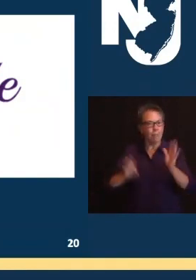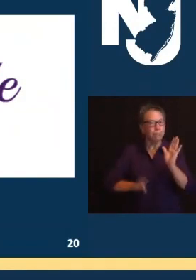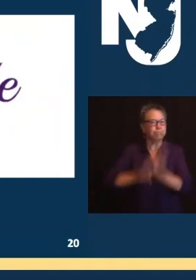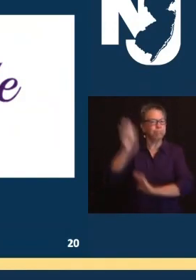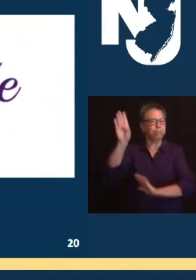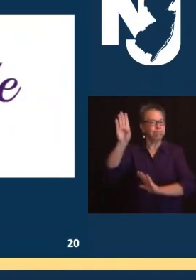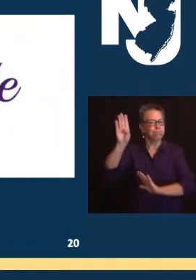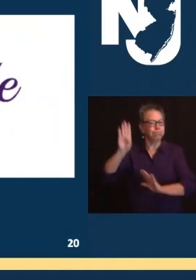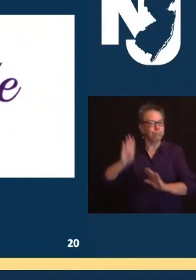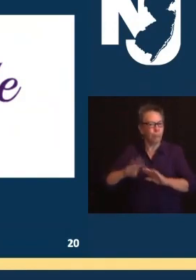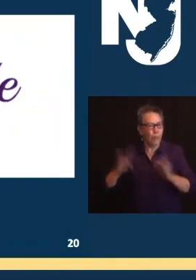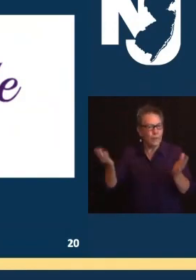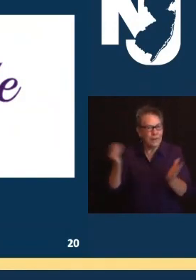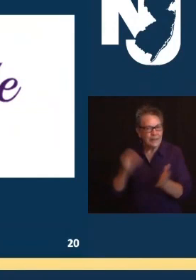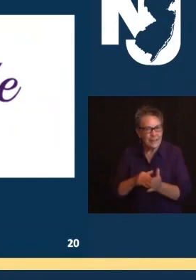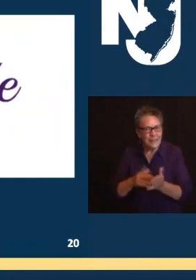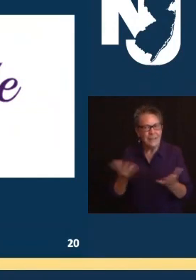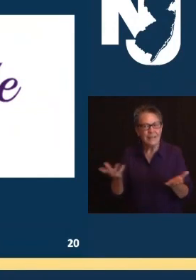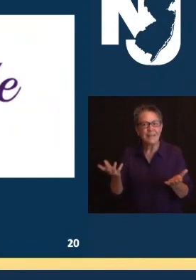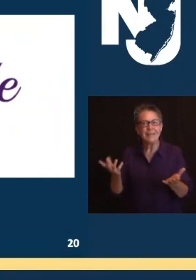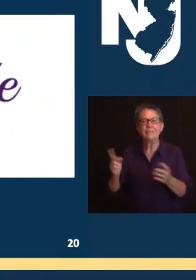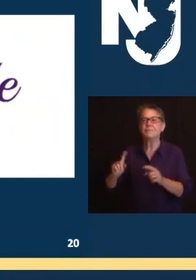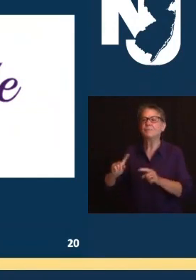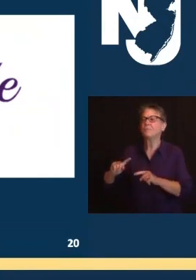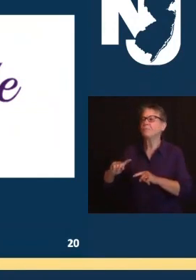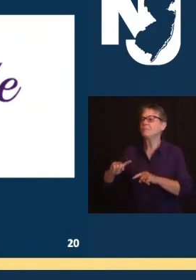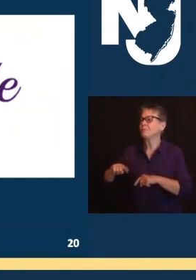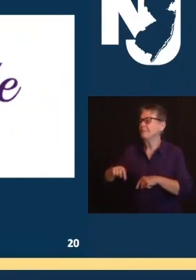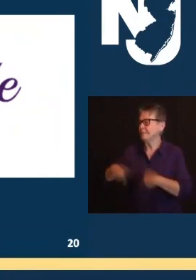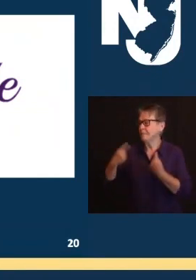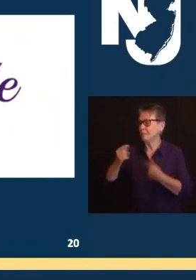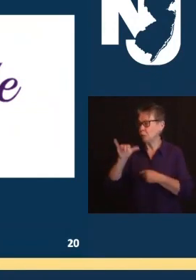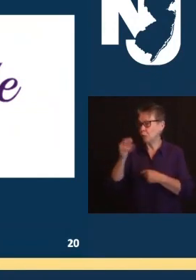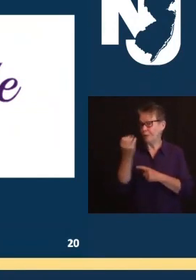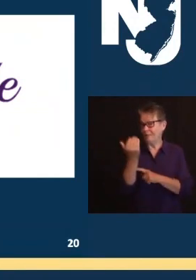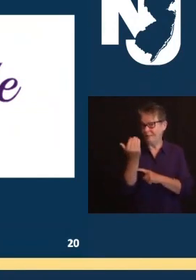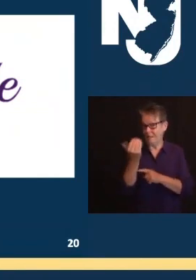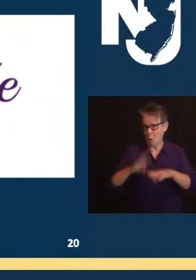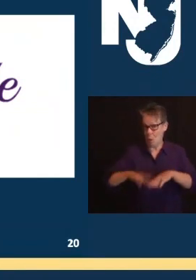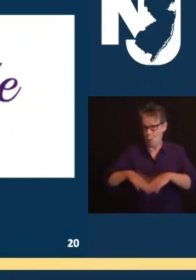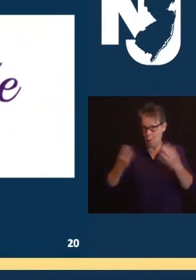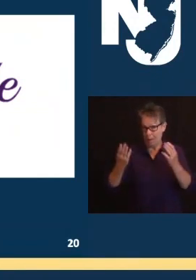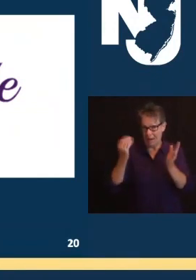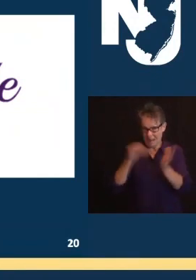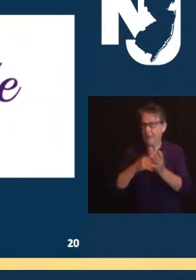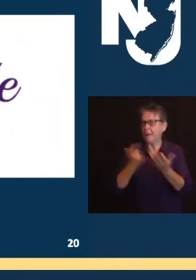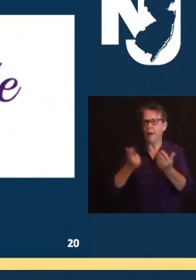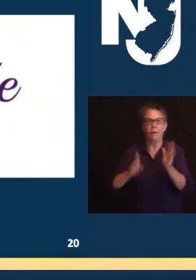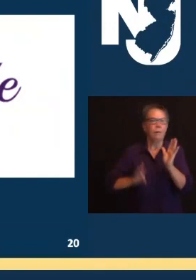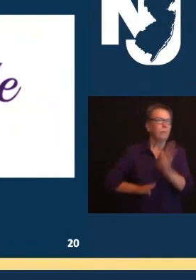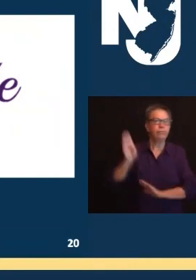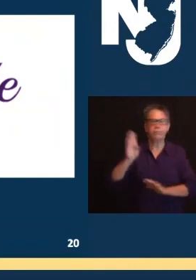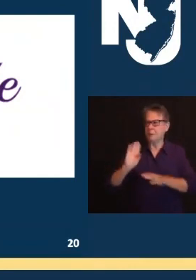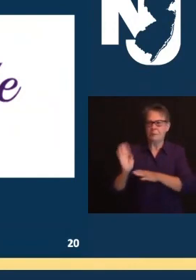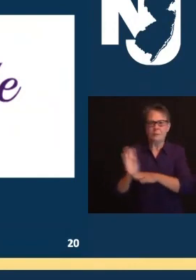15, when indoor retail resumed, Michelle has been just as busy, if not busier, than ever before. In